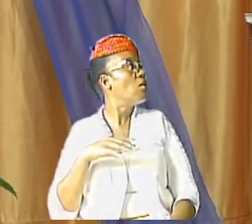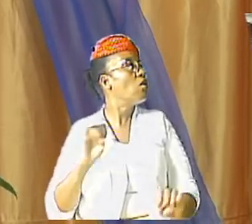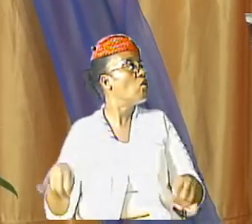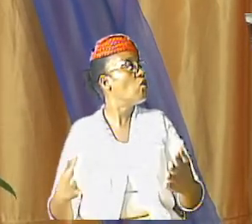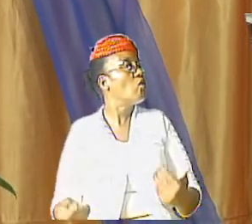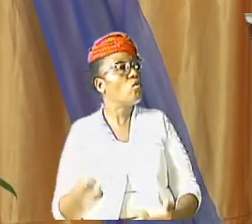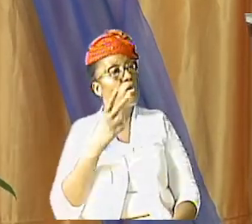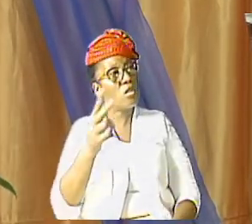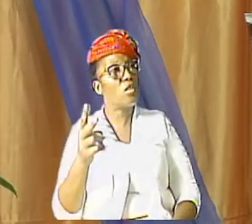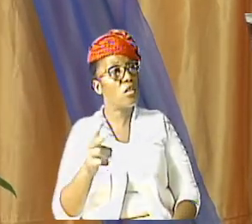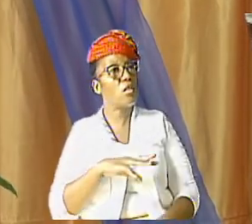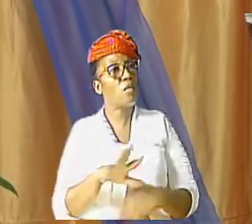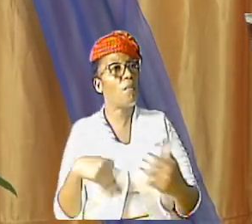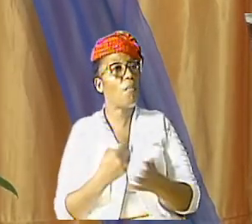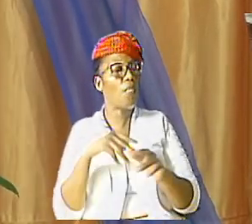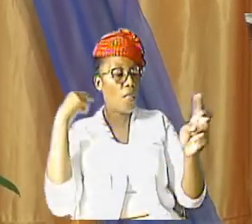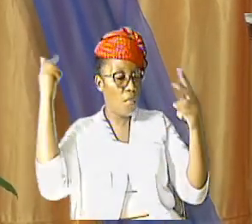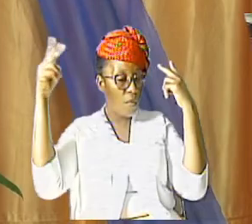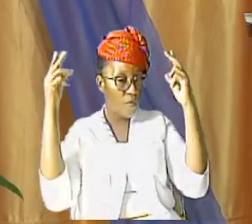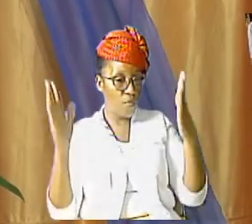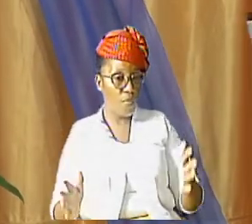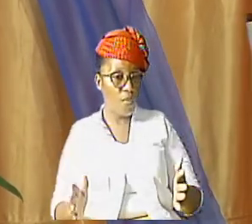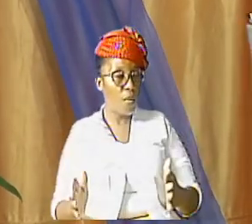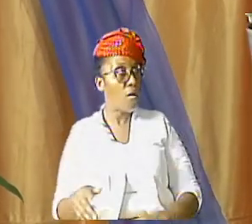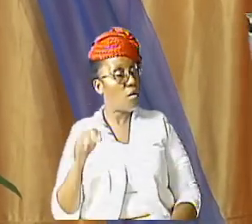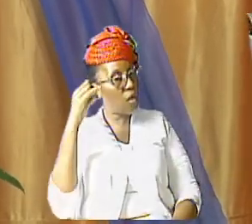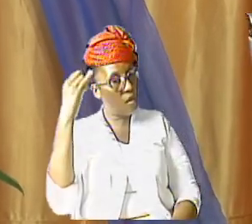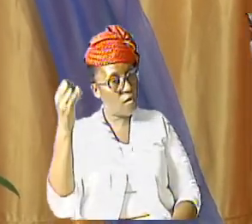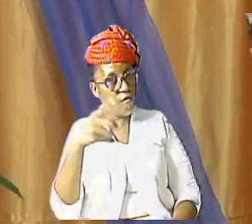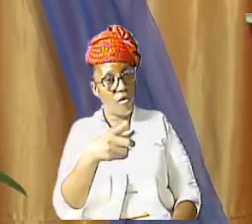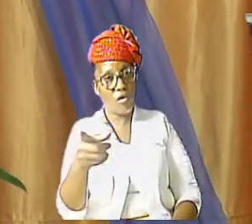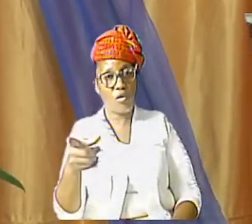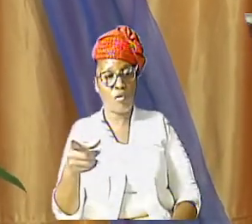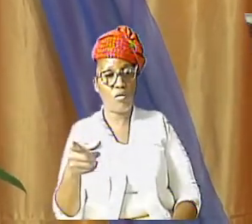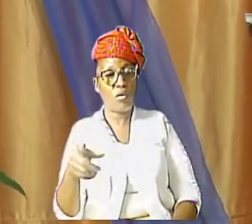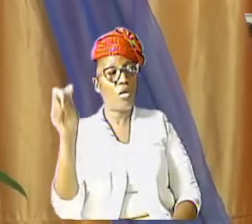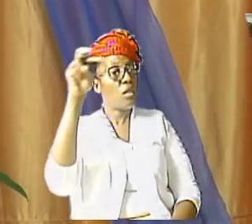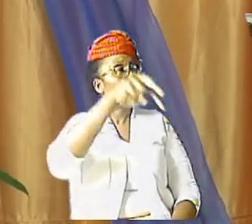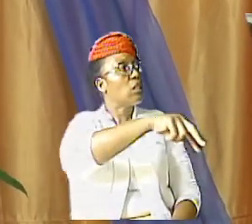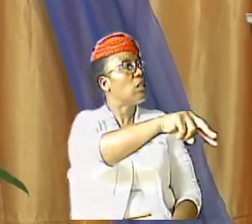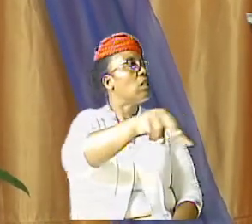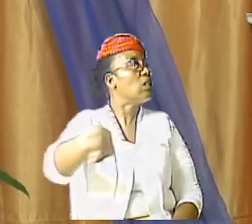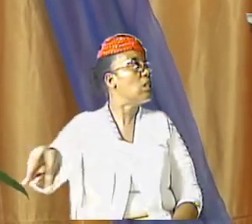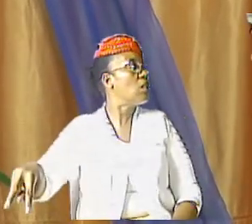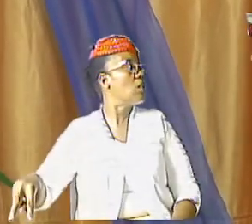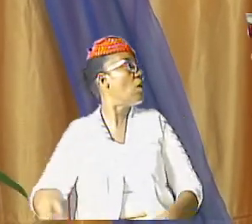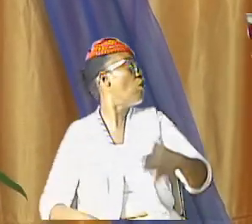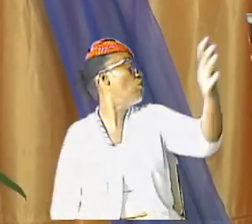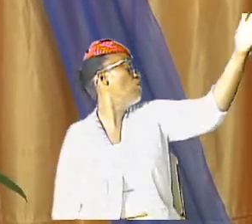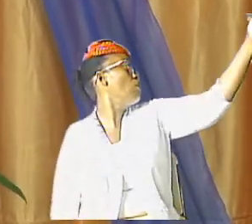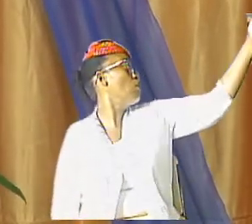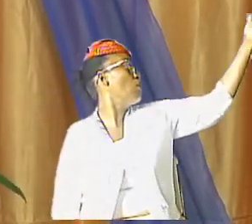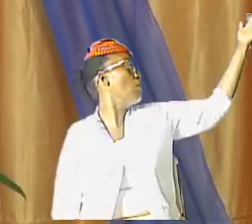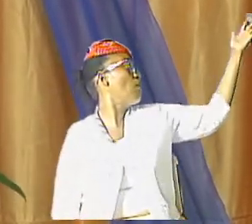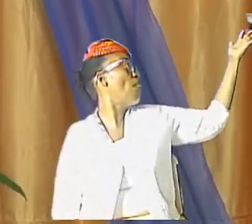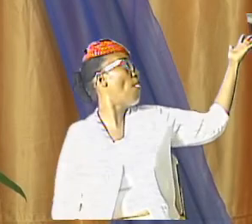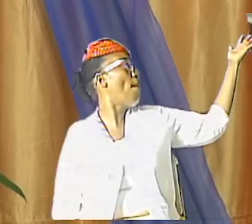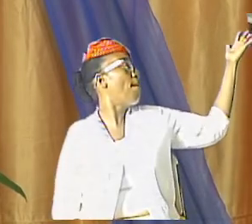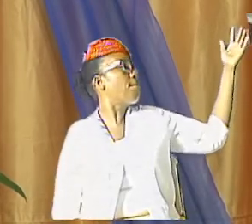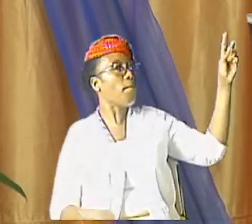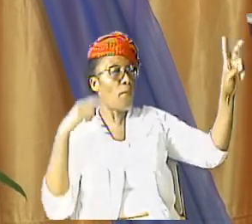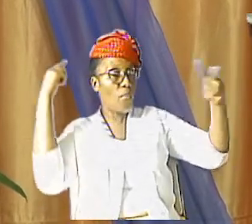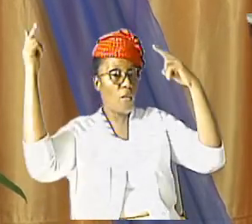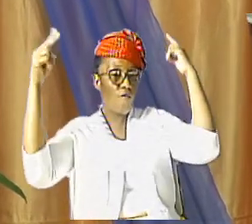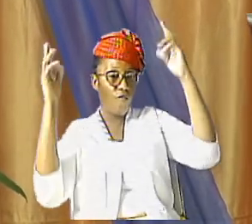Let me start from the top again. You just jump up. We want to identify you. God bless you. And remain standing. We just want to look around and map out all the